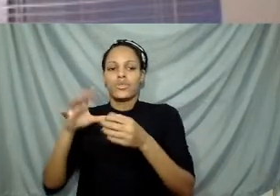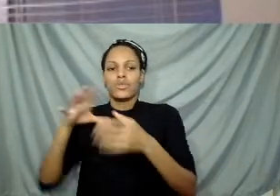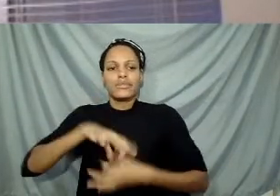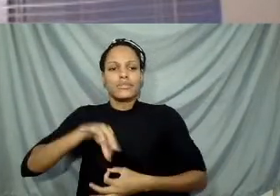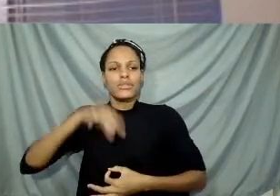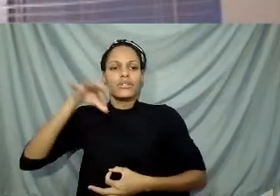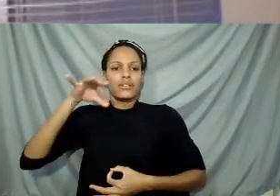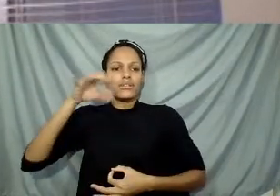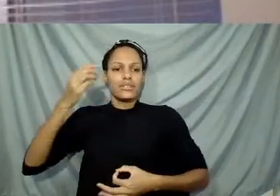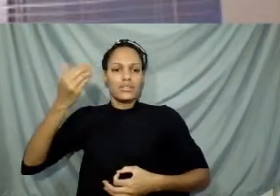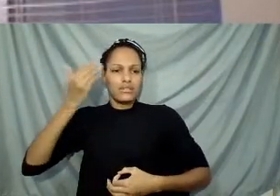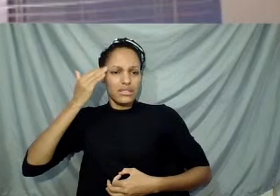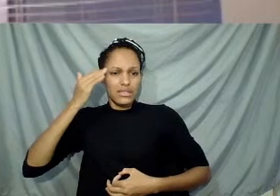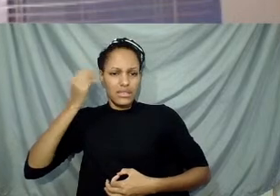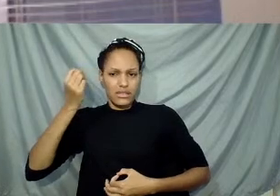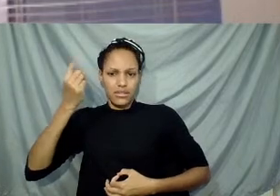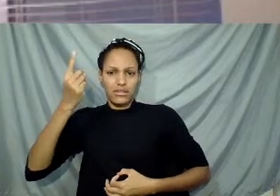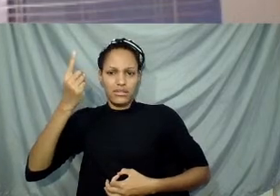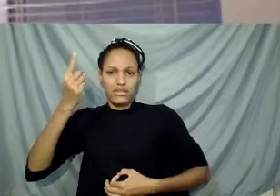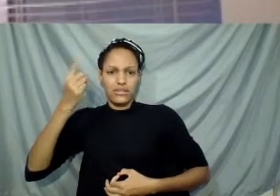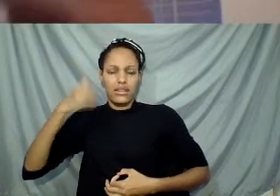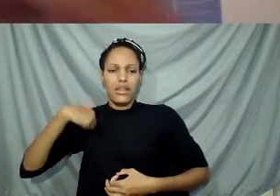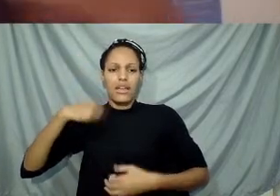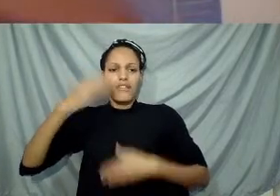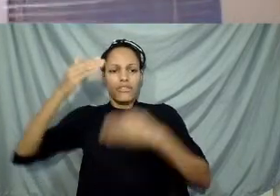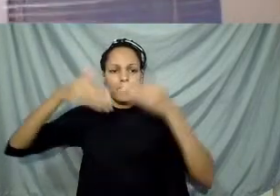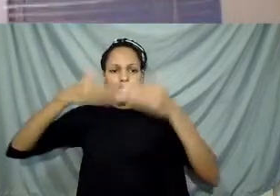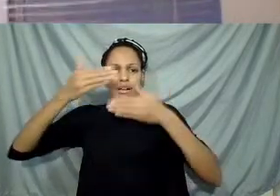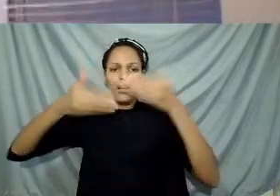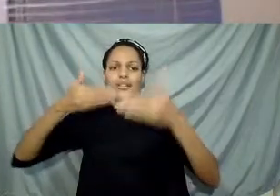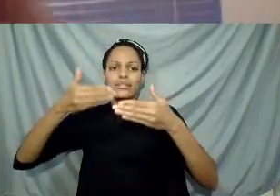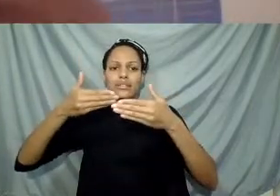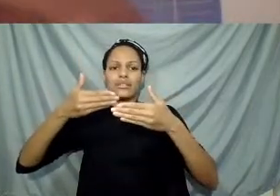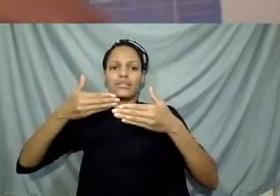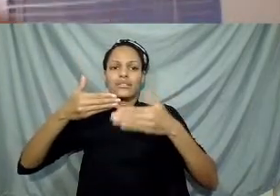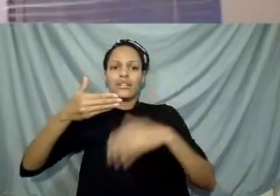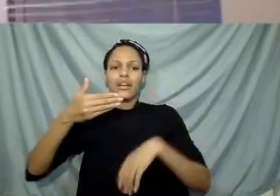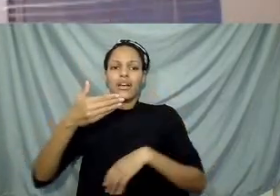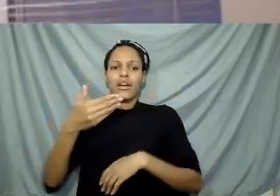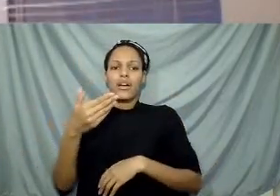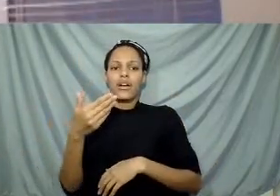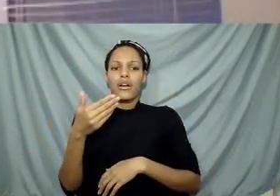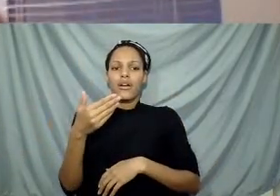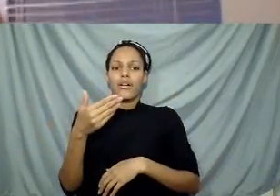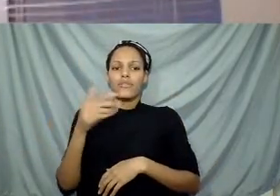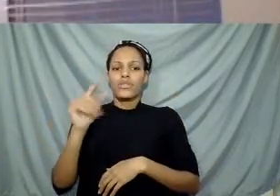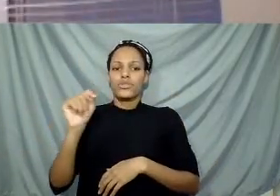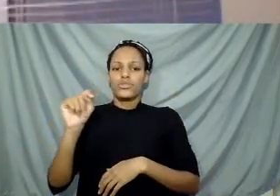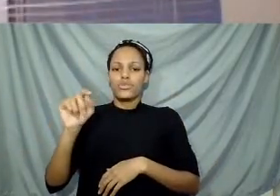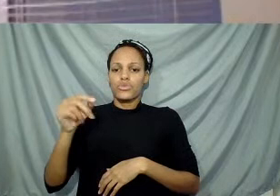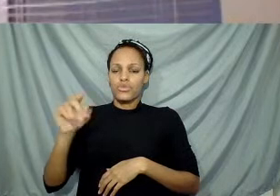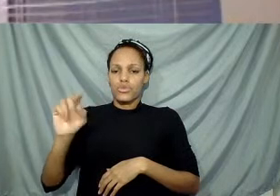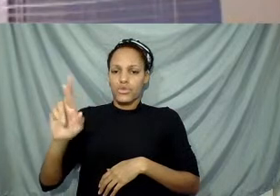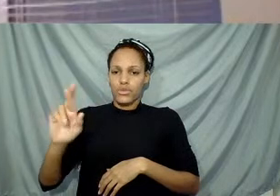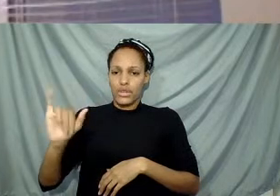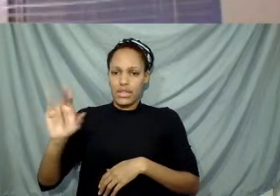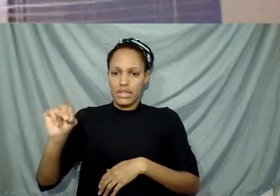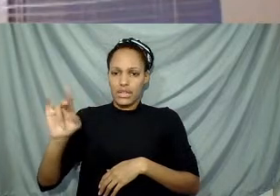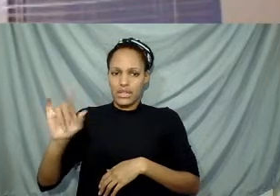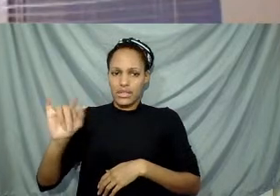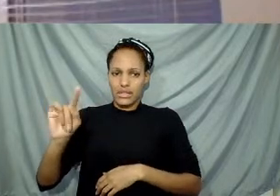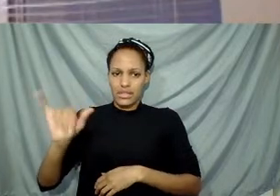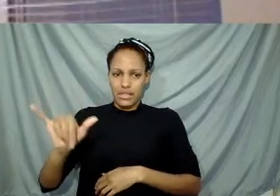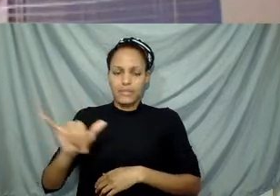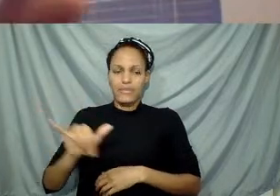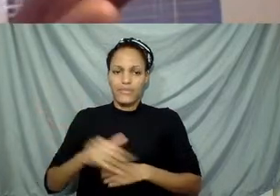intellect, the intellectual process of the Trinity, of connecting it all through the Trinity. And so